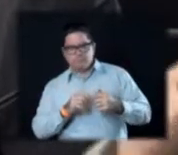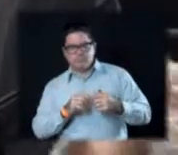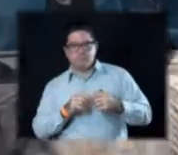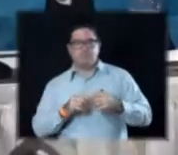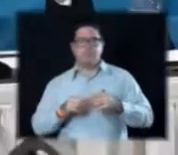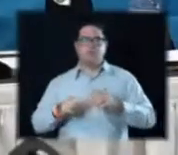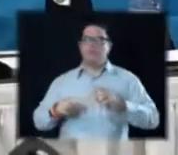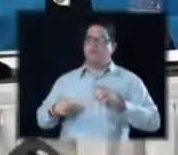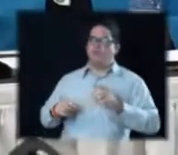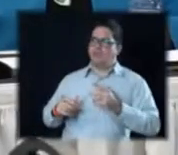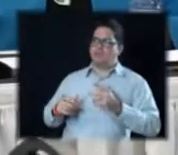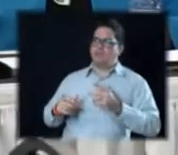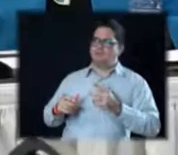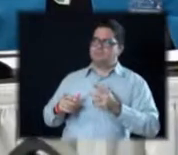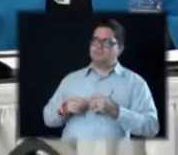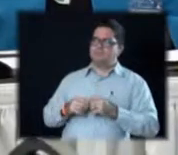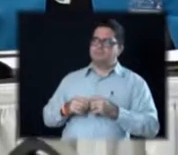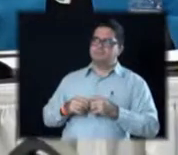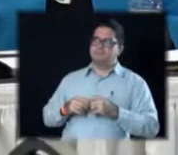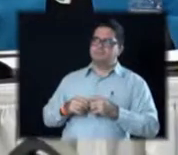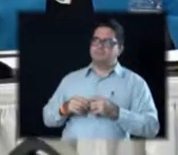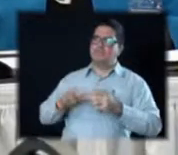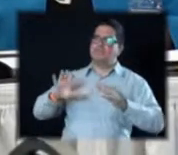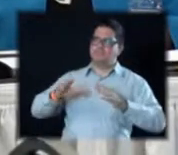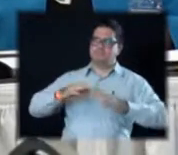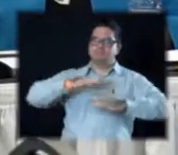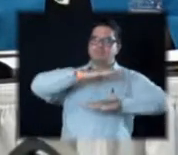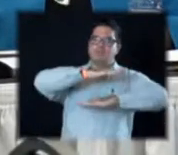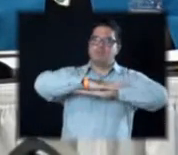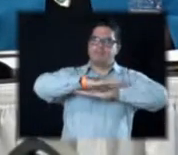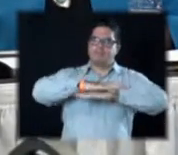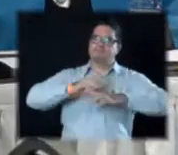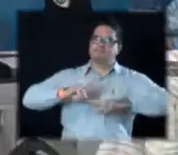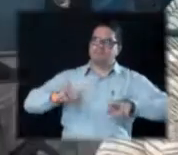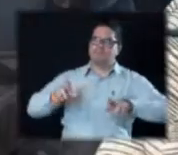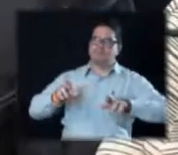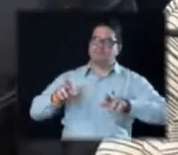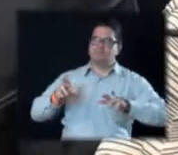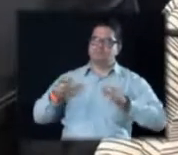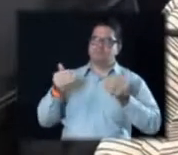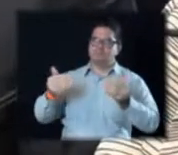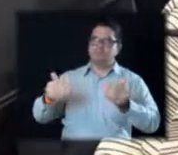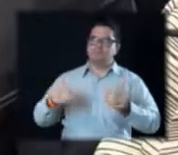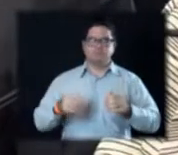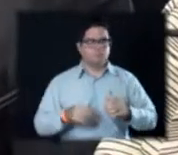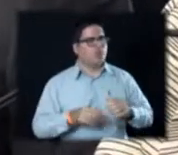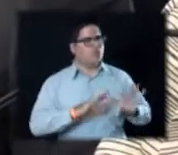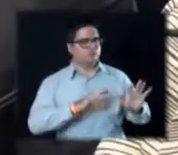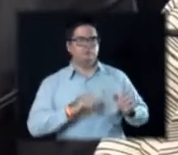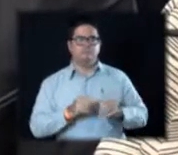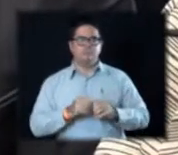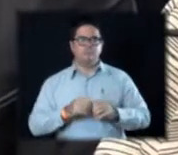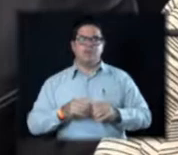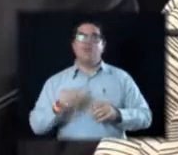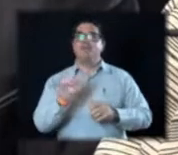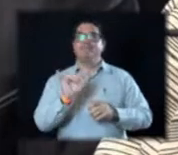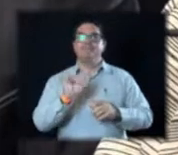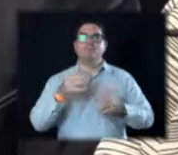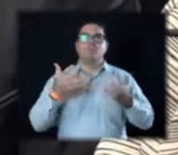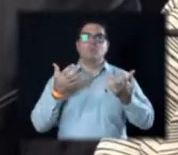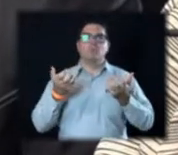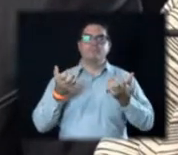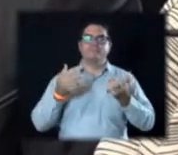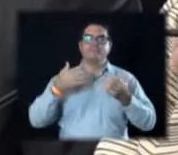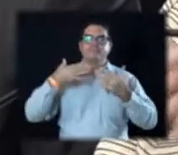Let's do that when we have the panel come up. When we have the panel, very good. And then I'd like to thank